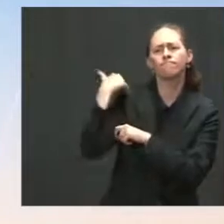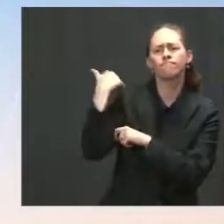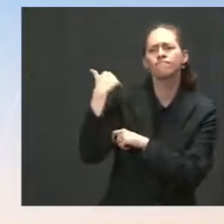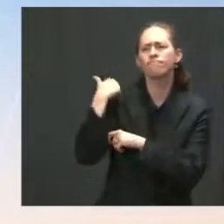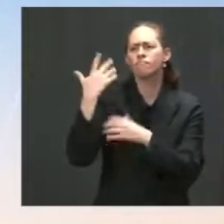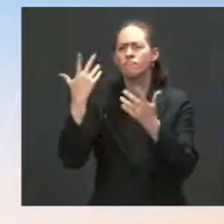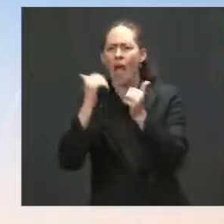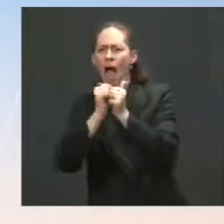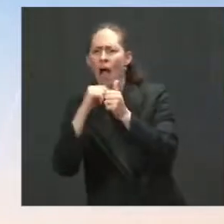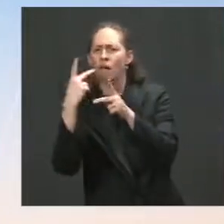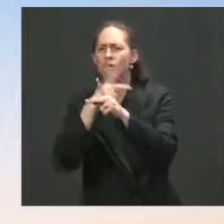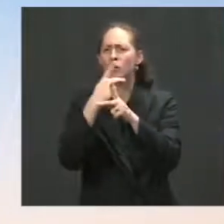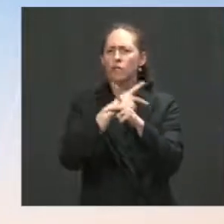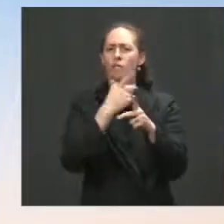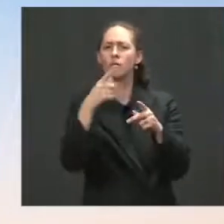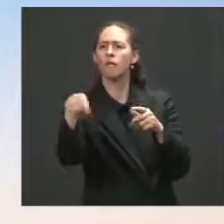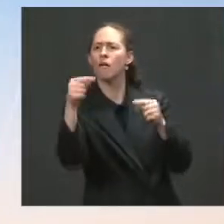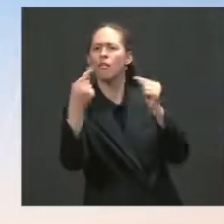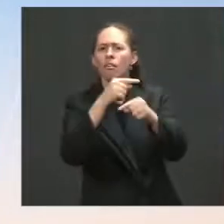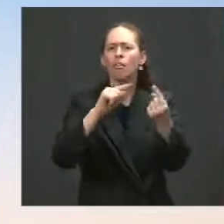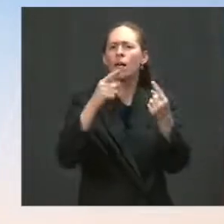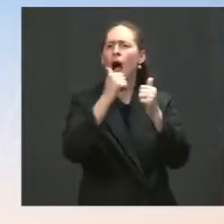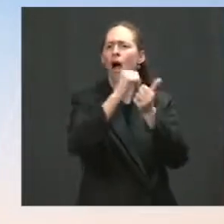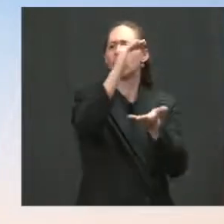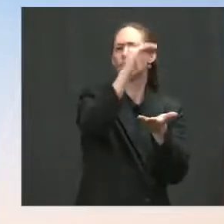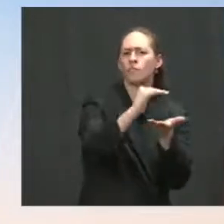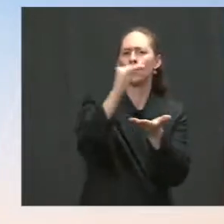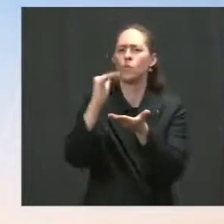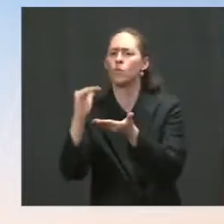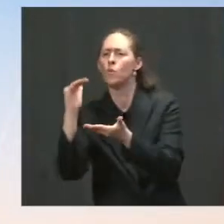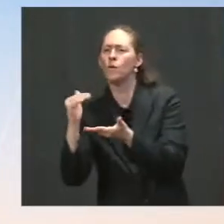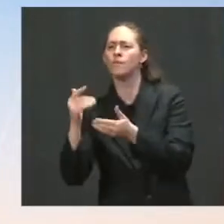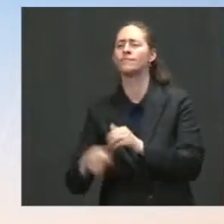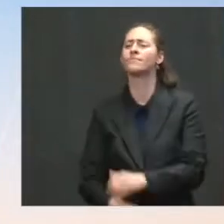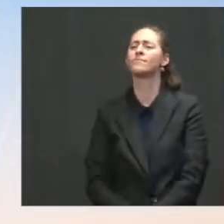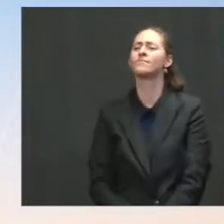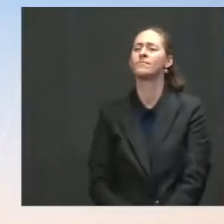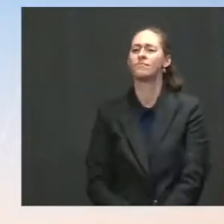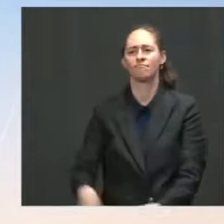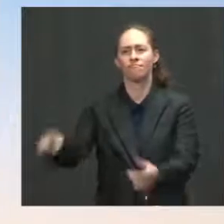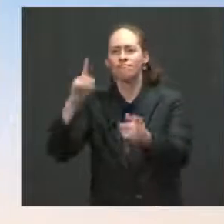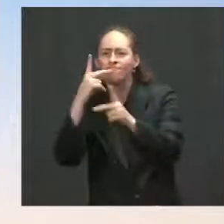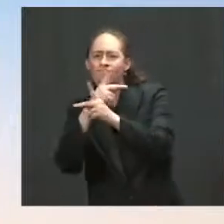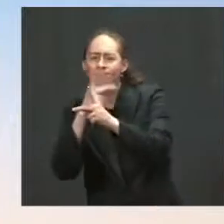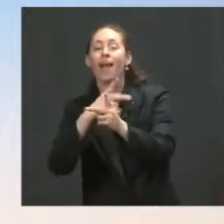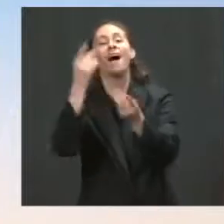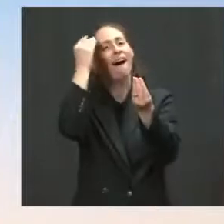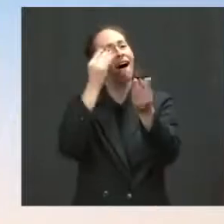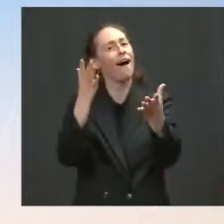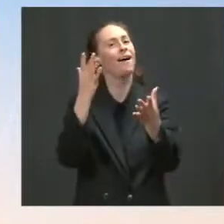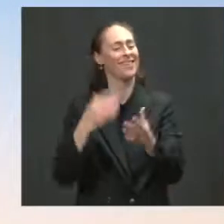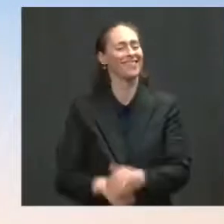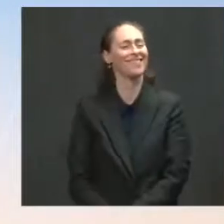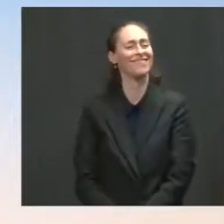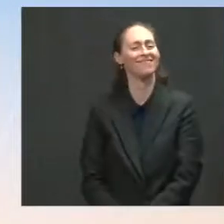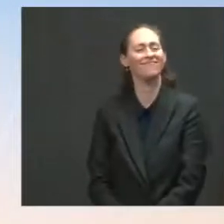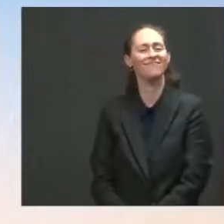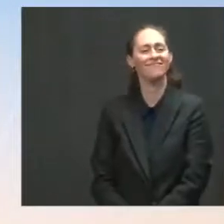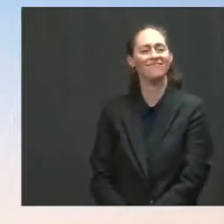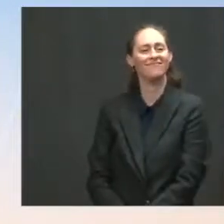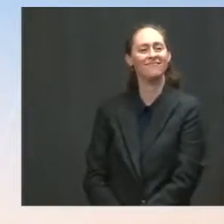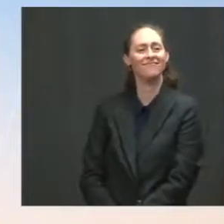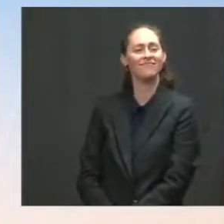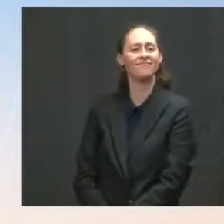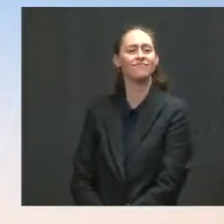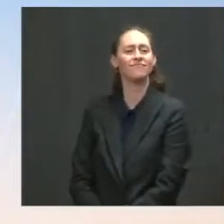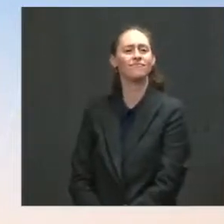that. And yesterday's announcement was a reflection of that process. What's your message to progressives who say they're worried that President